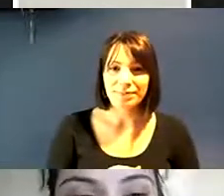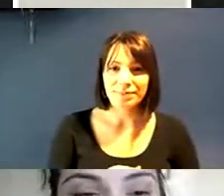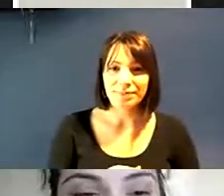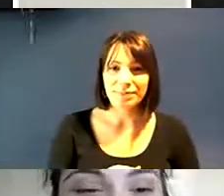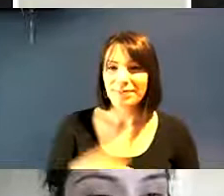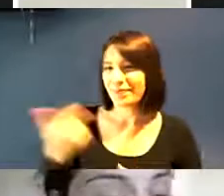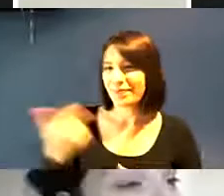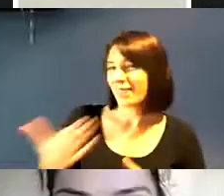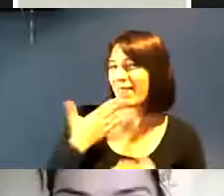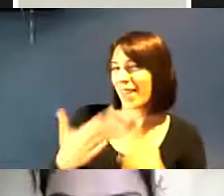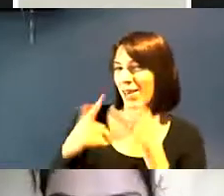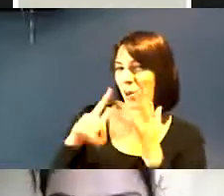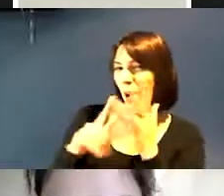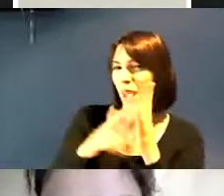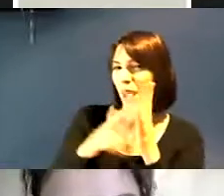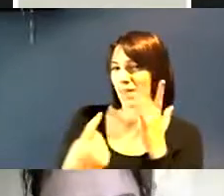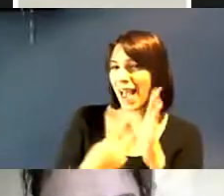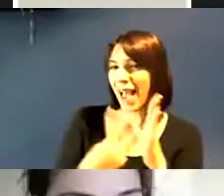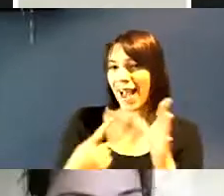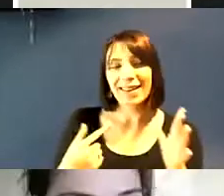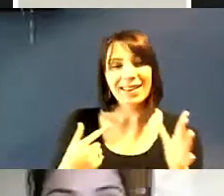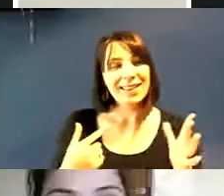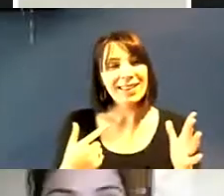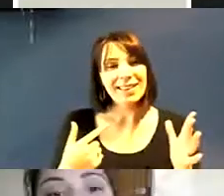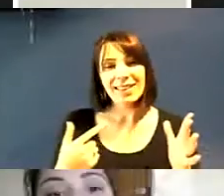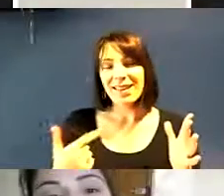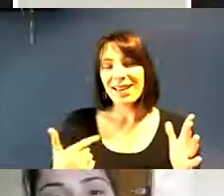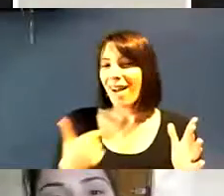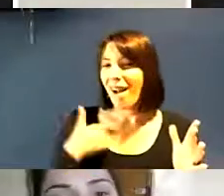Thanks, Olivia. I feel like this is like a